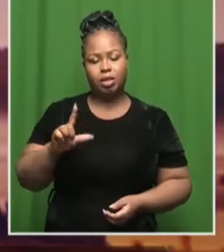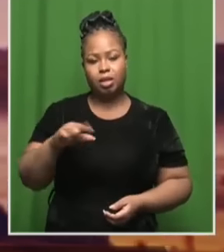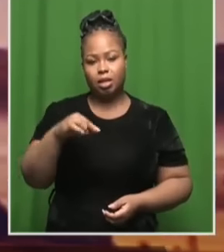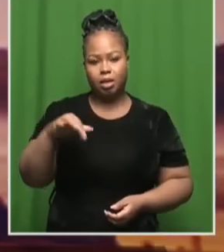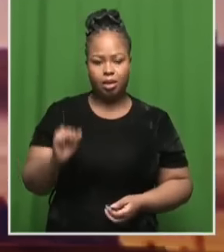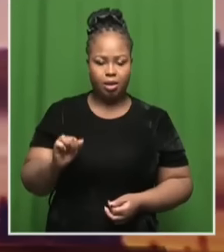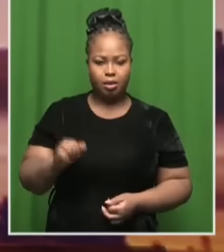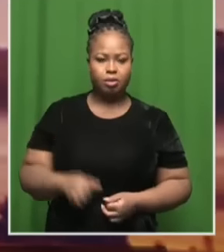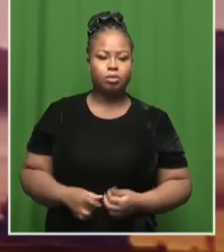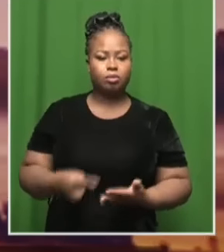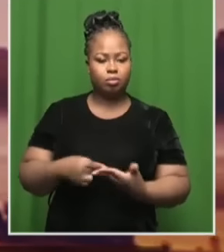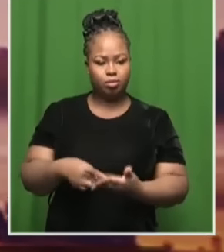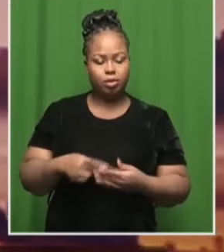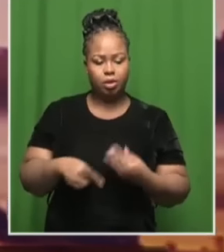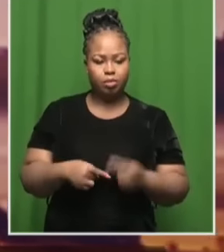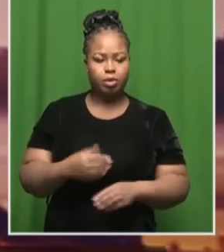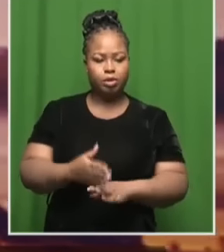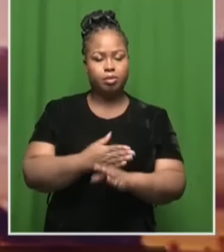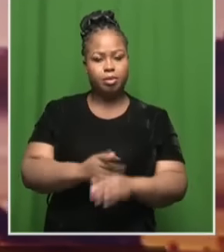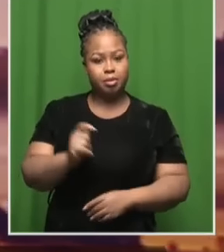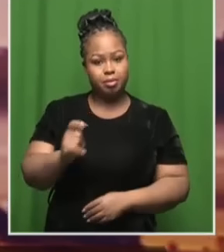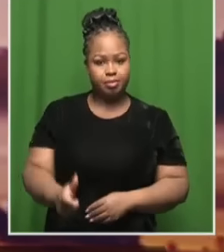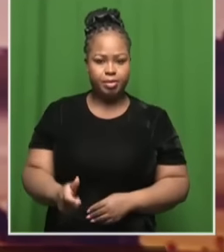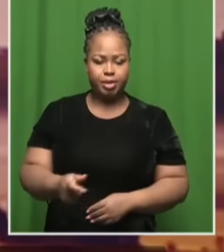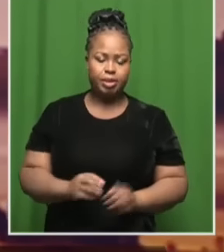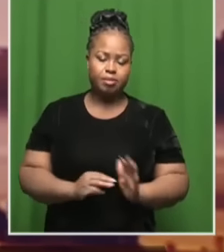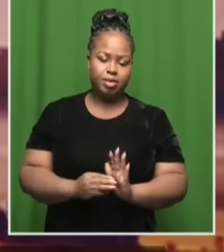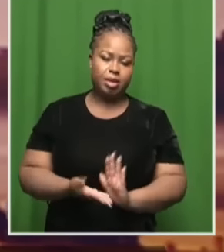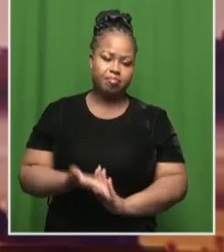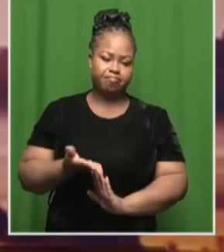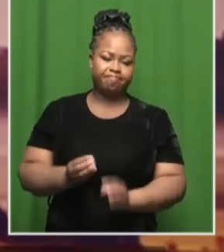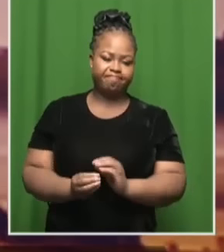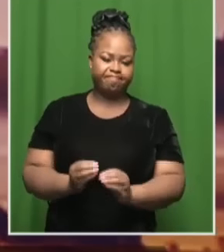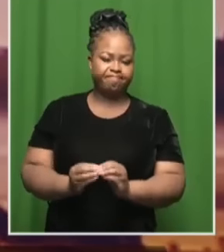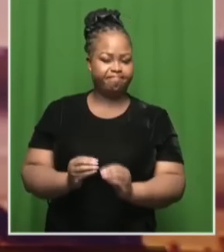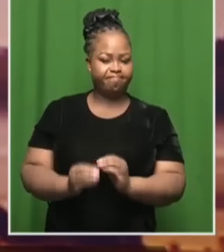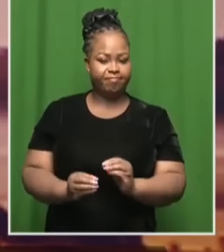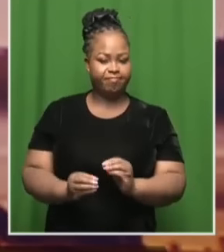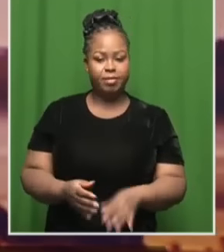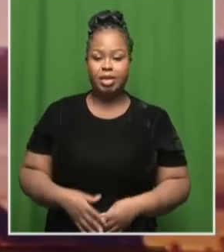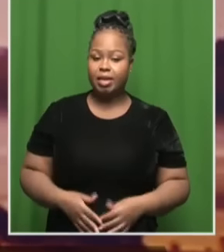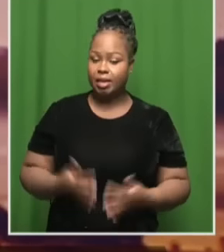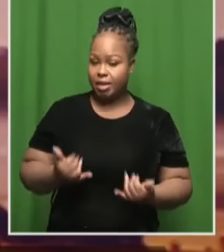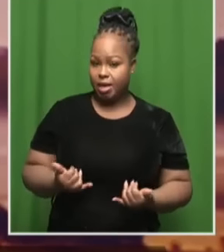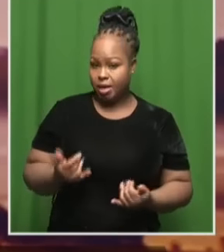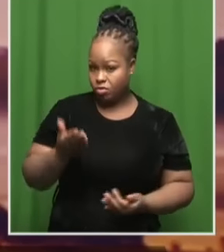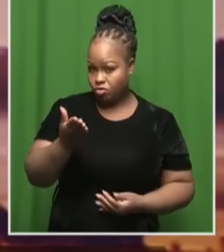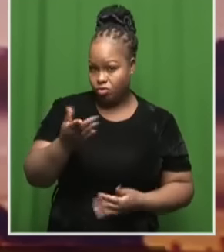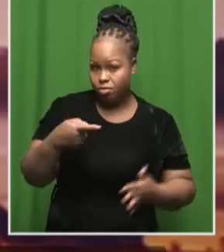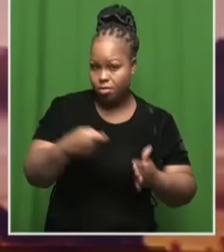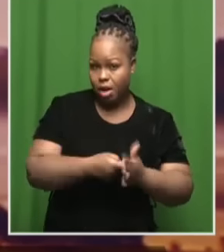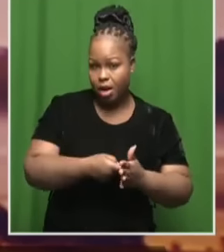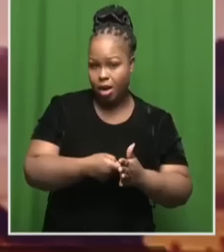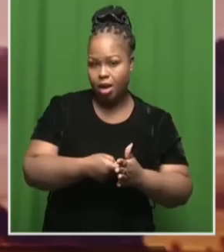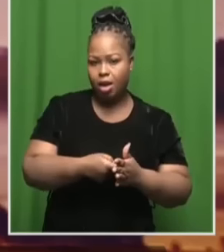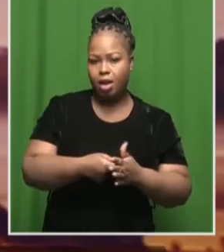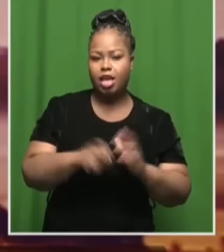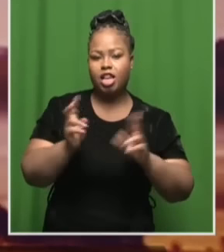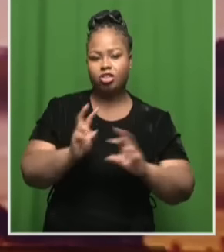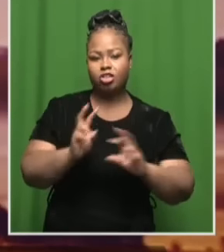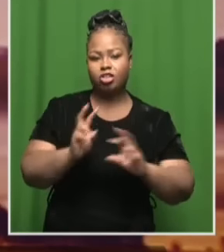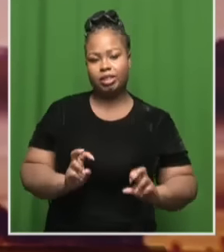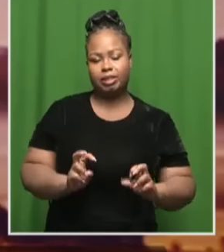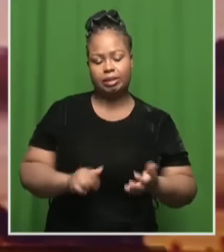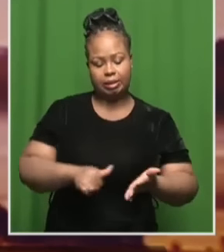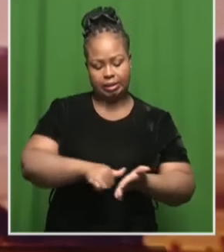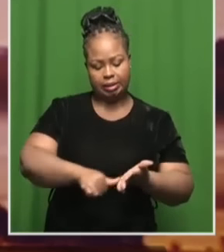about prepaid meter upgrades. So there you have it. As you go and buy the tokens, you will at